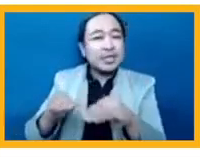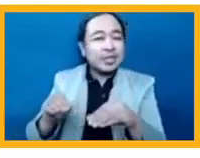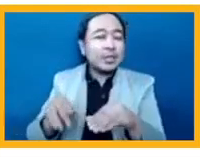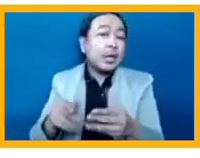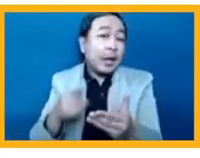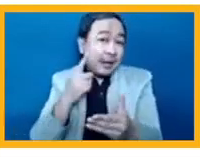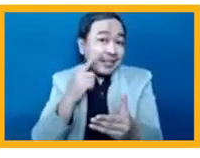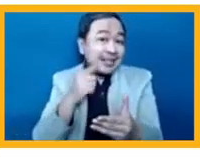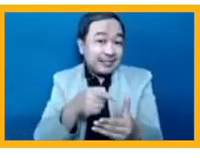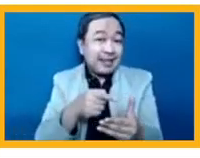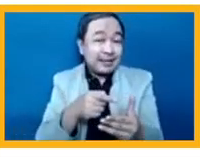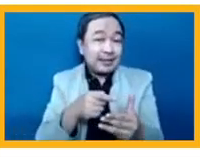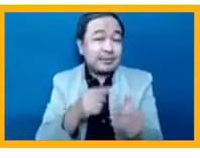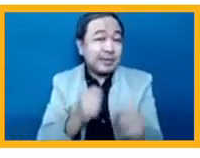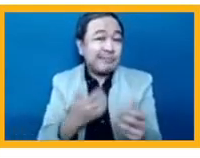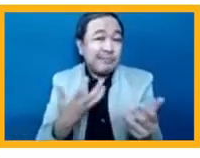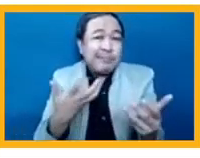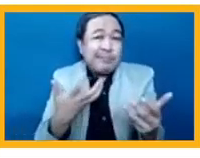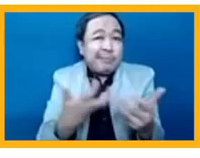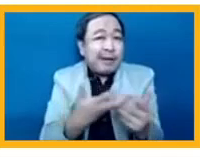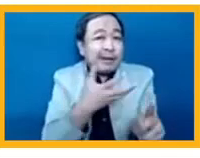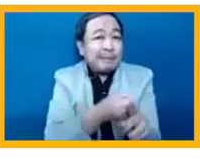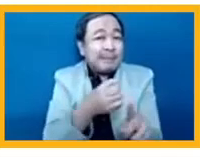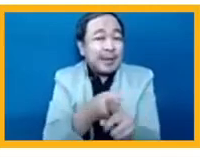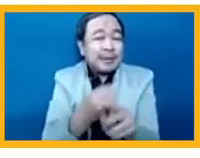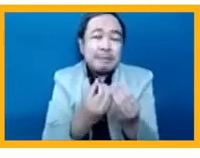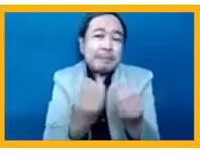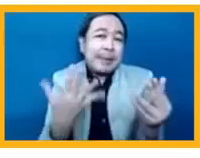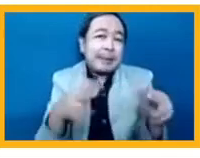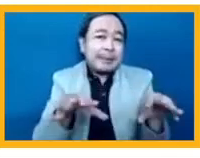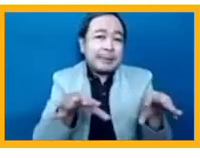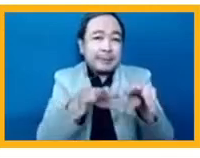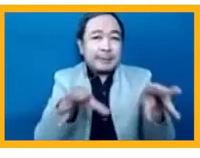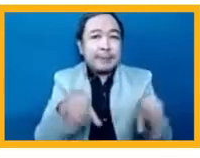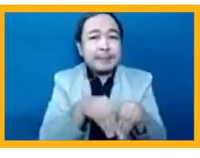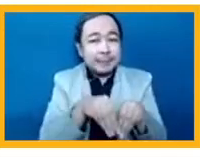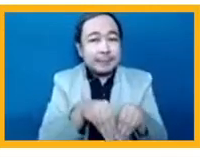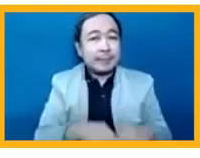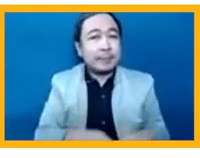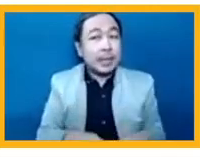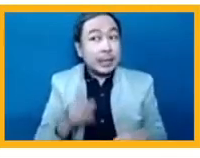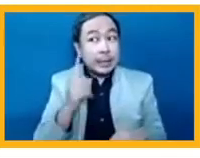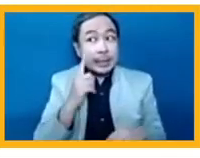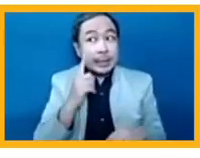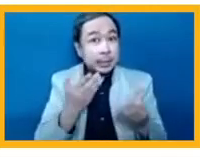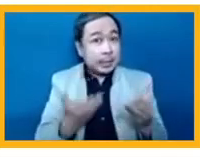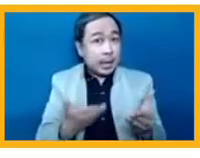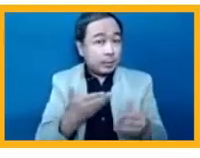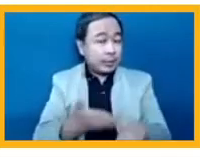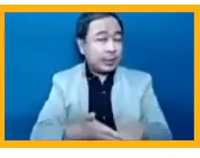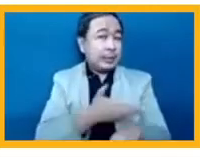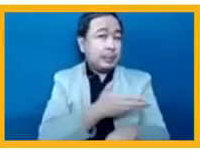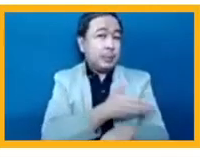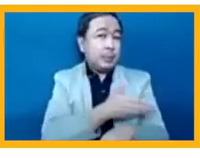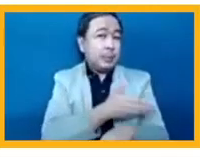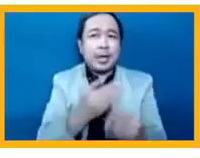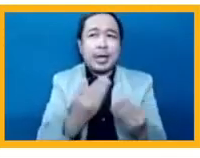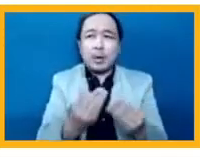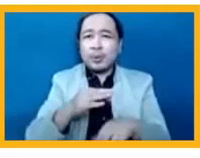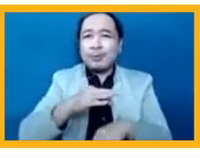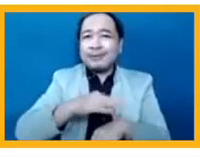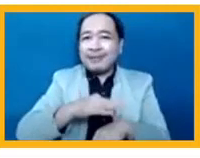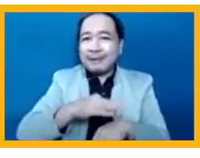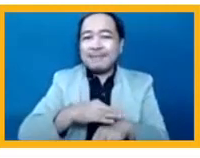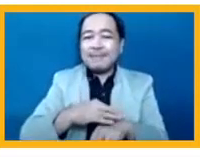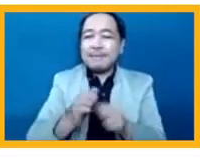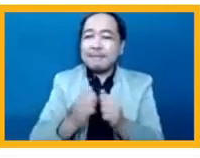households. Recently, technology-based interventions have evolved that aim to improve the quality and quantity of time spent by parents with